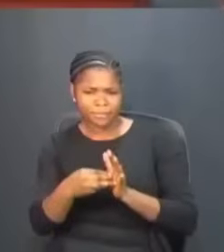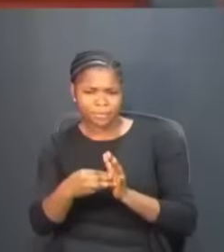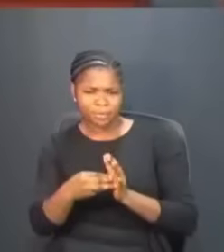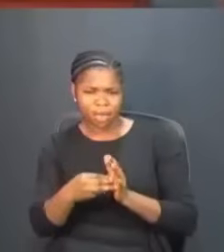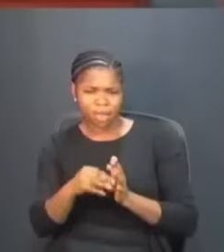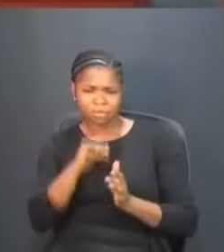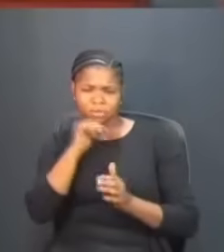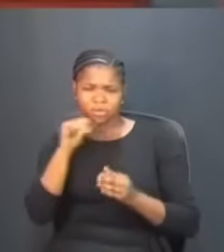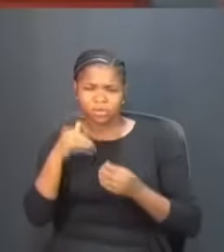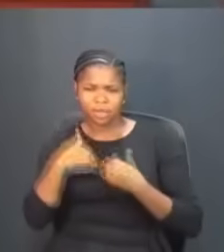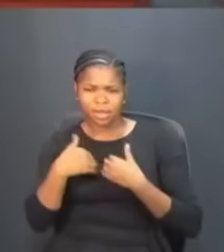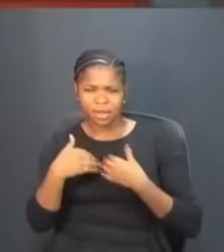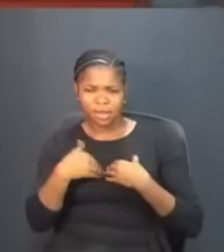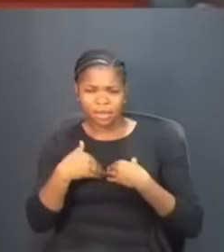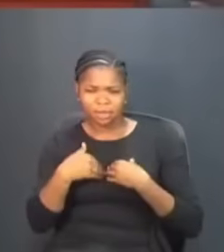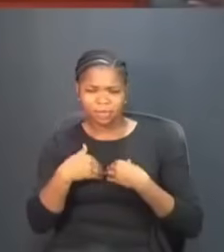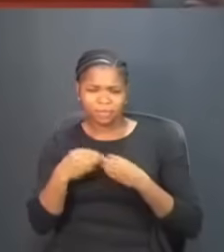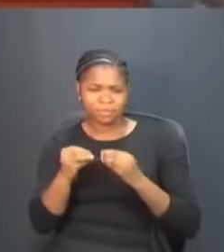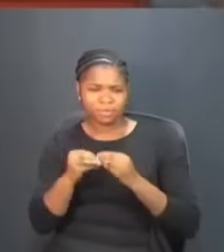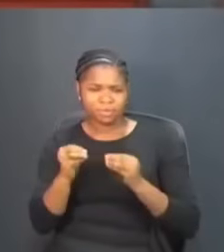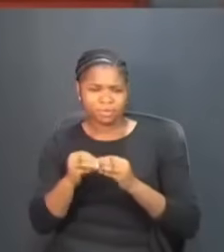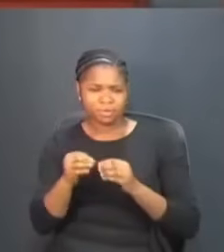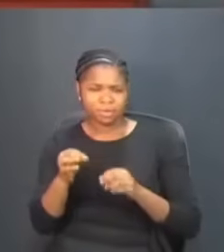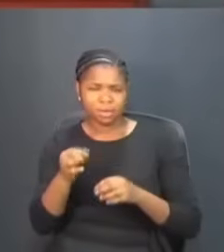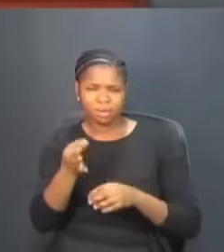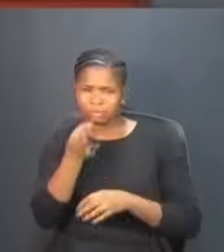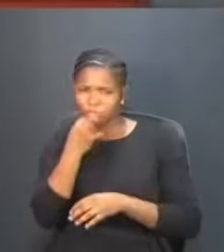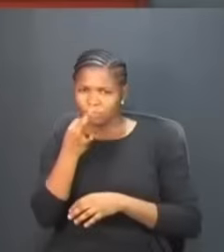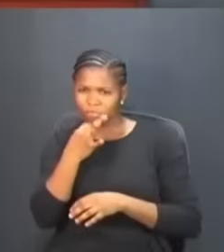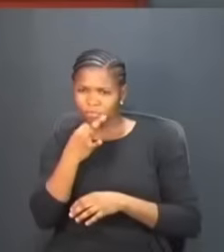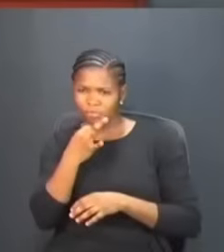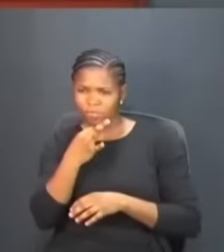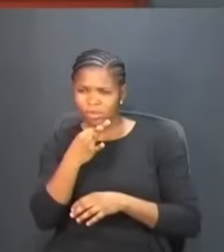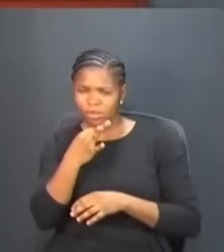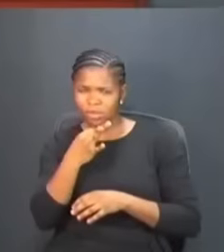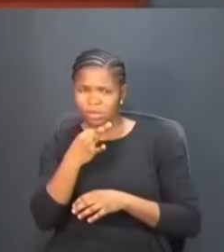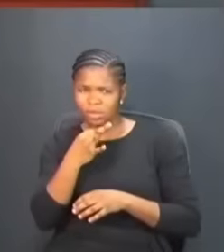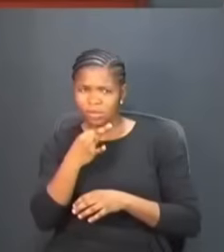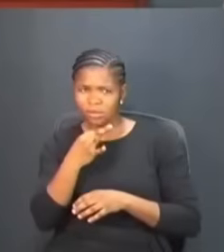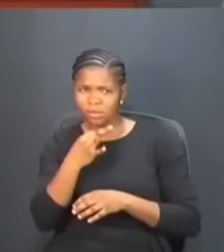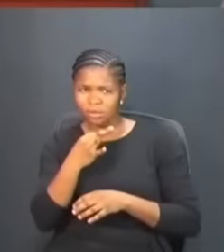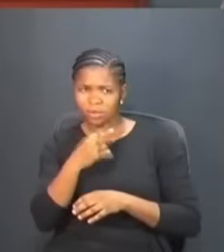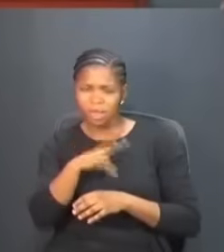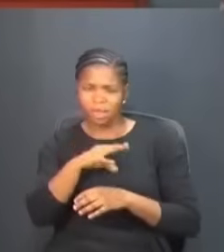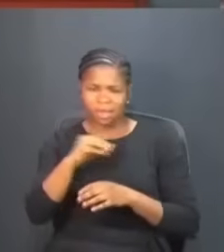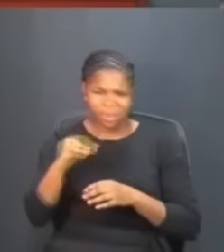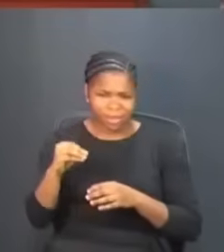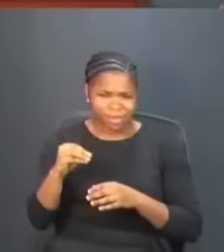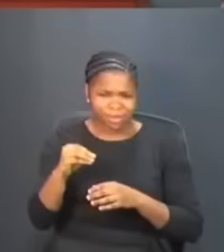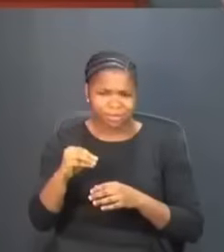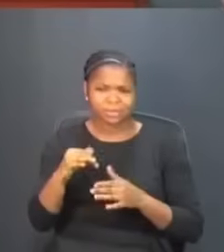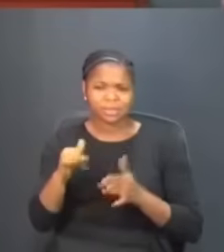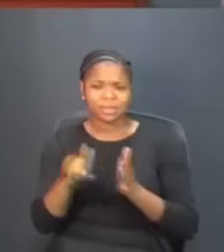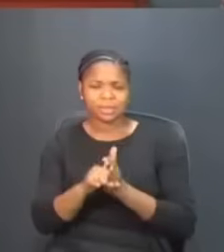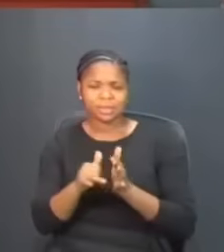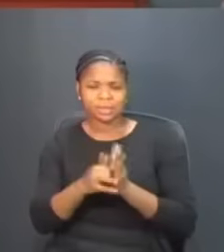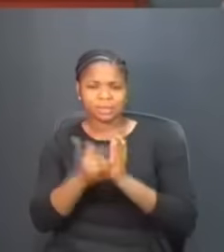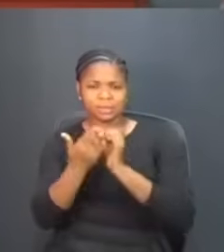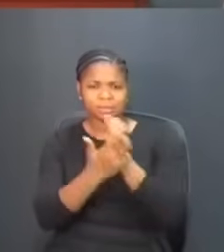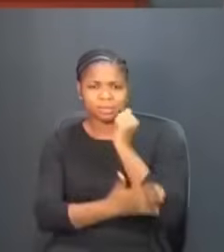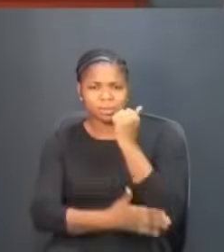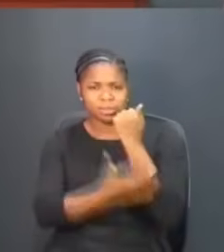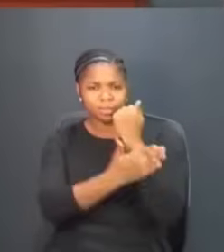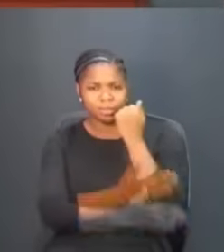the backdrop that the yam farmers are complaining that they have a lot